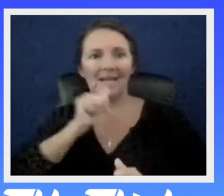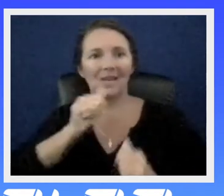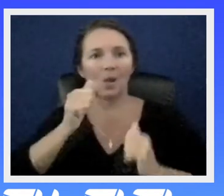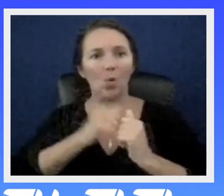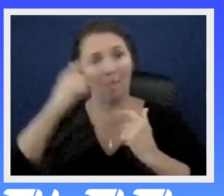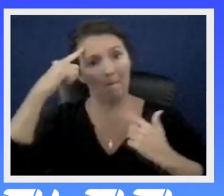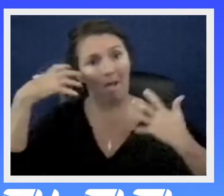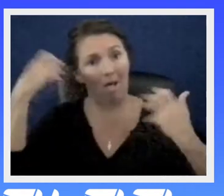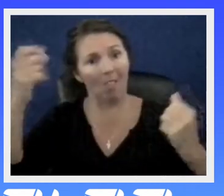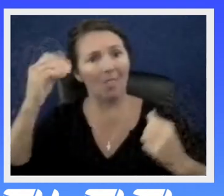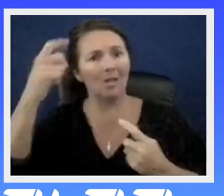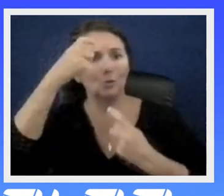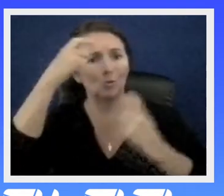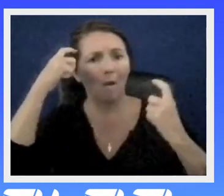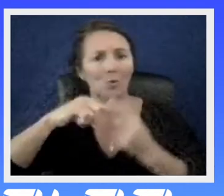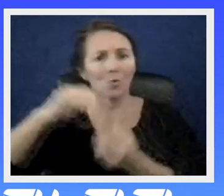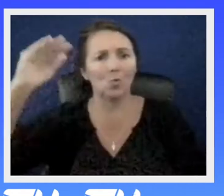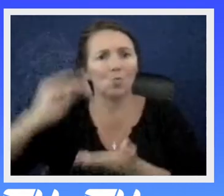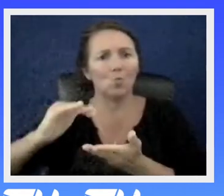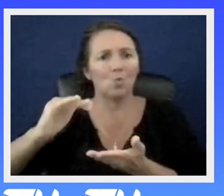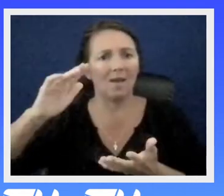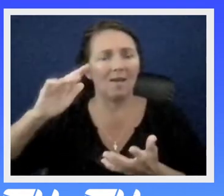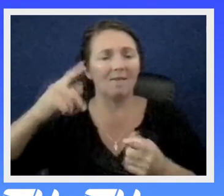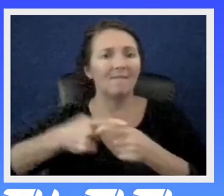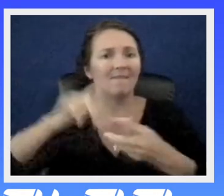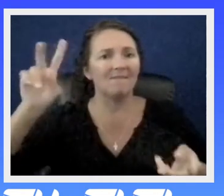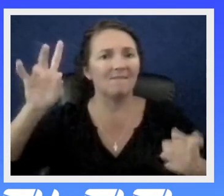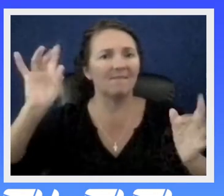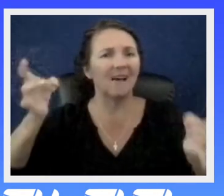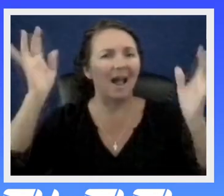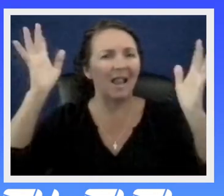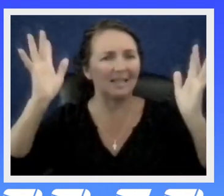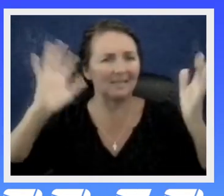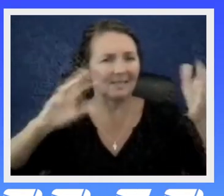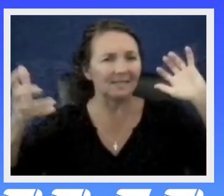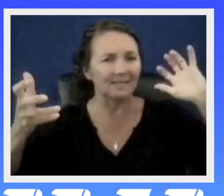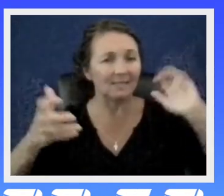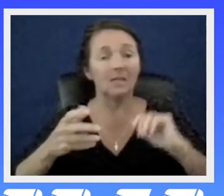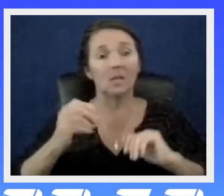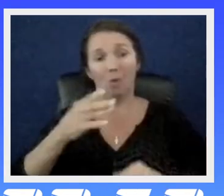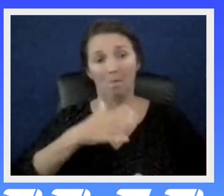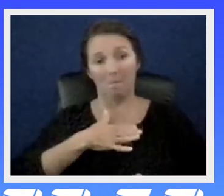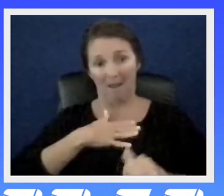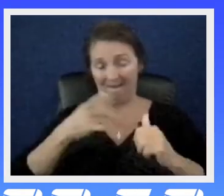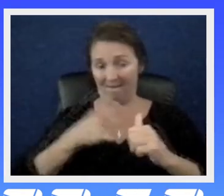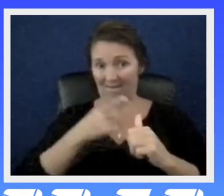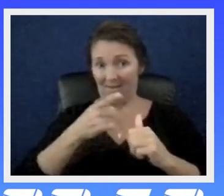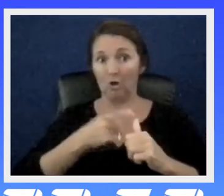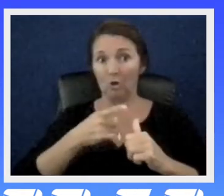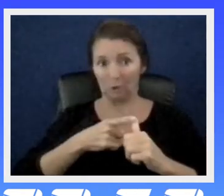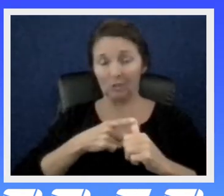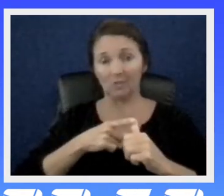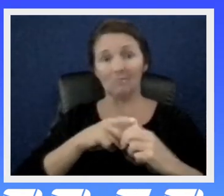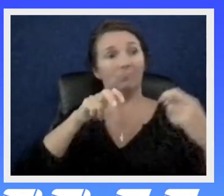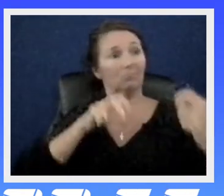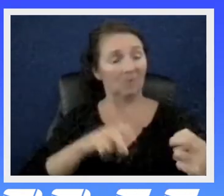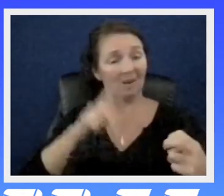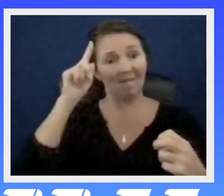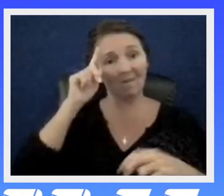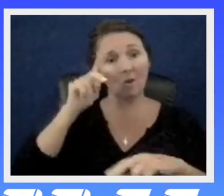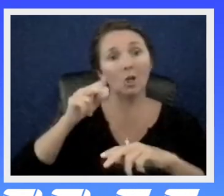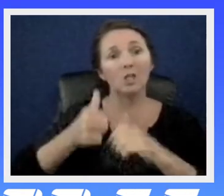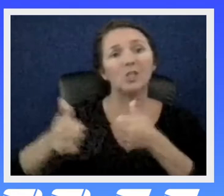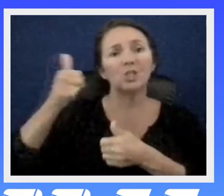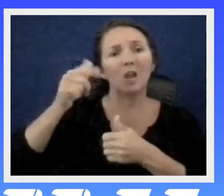reduce violence. And so taking this background, my very first hearing on the city council as a chair of public safety was actually on youth